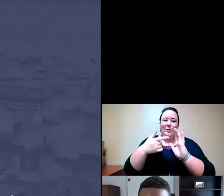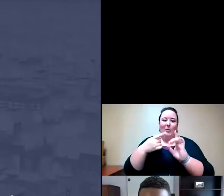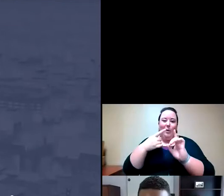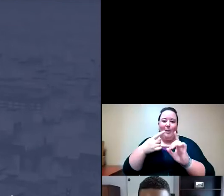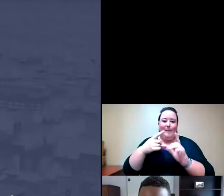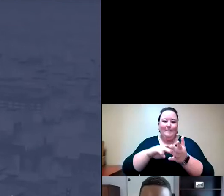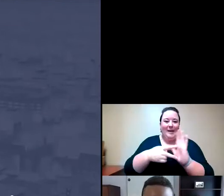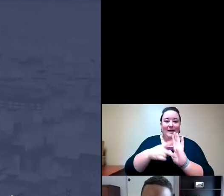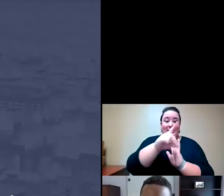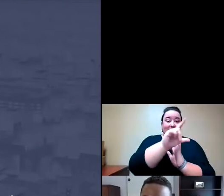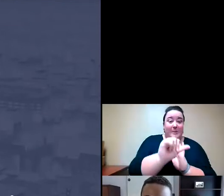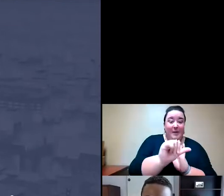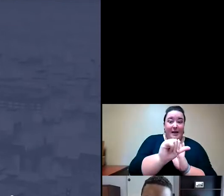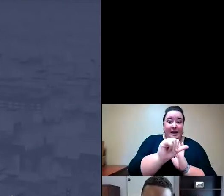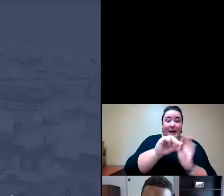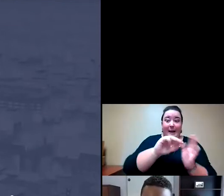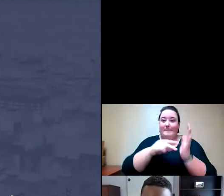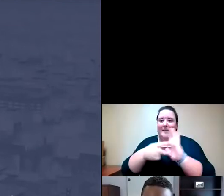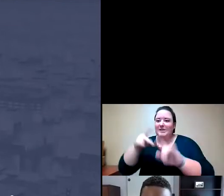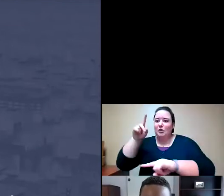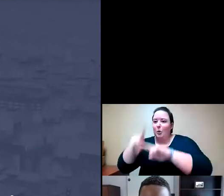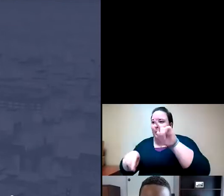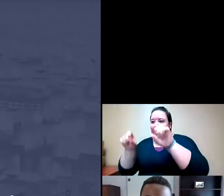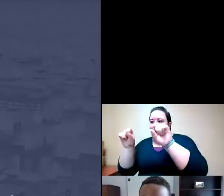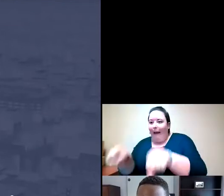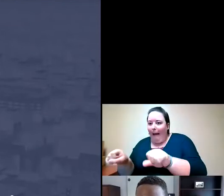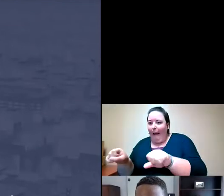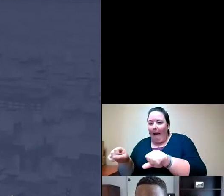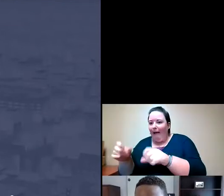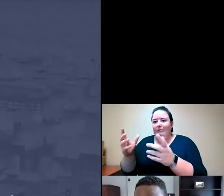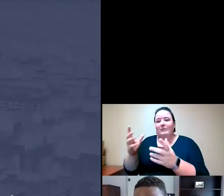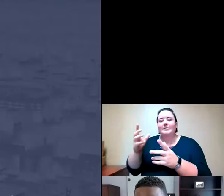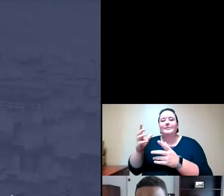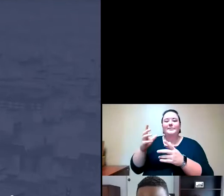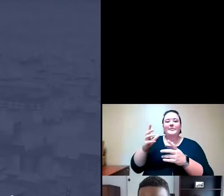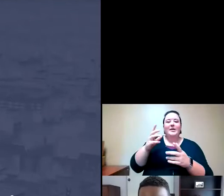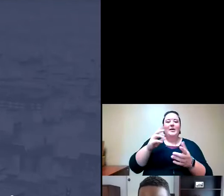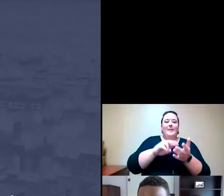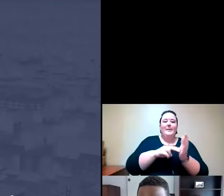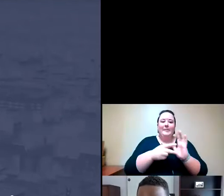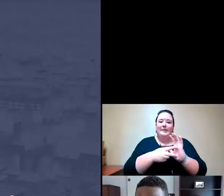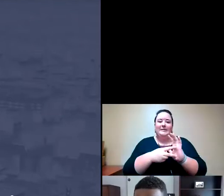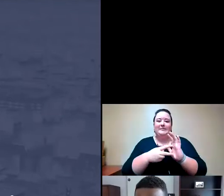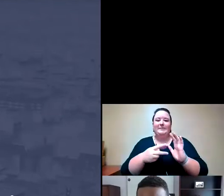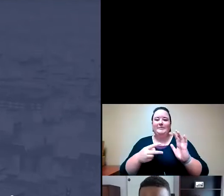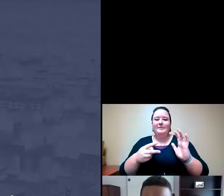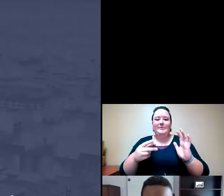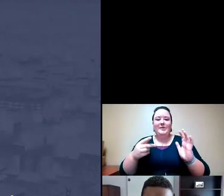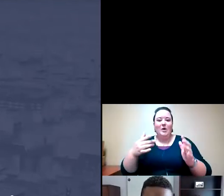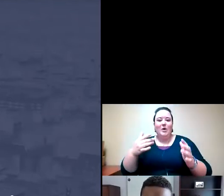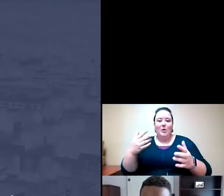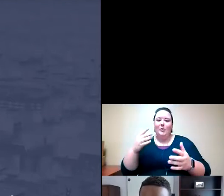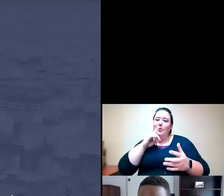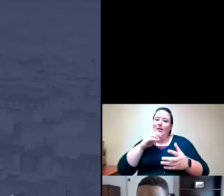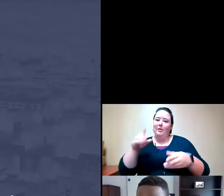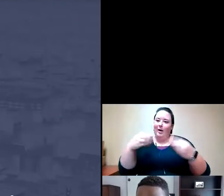mean inability, or disability is not inability. Now, I always give support and credit to some of my team. So Eric Rebesniks